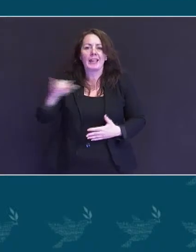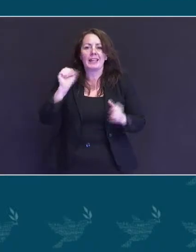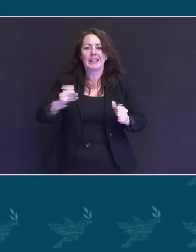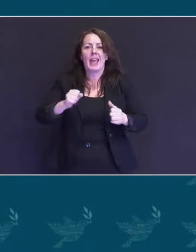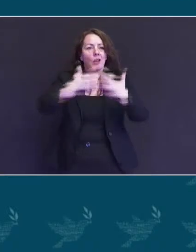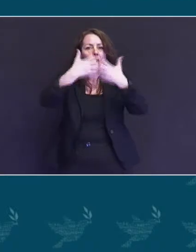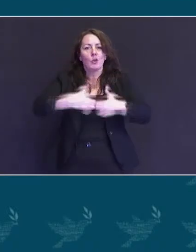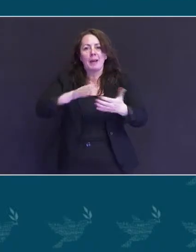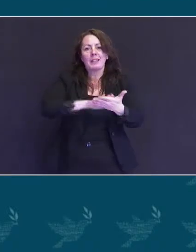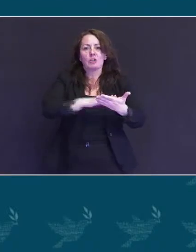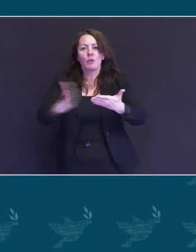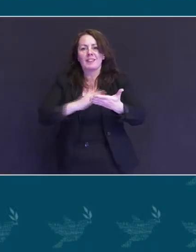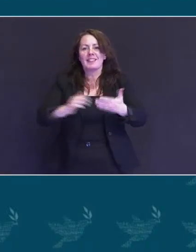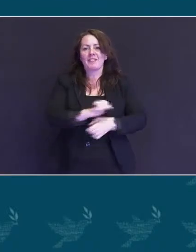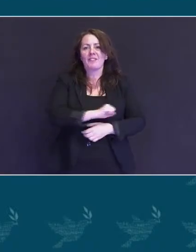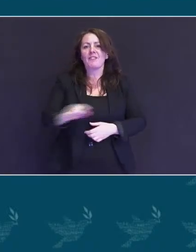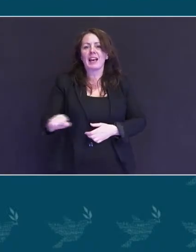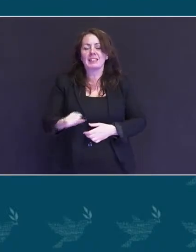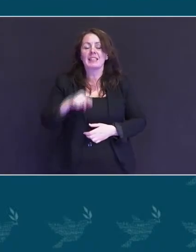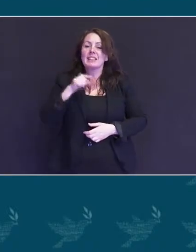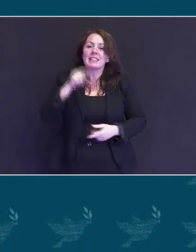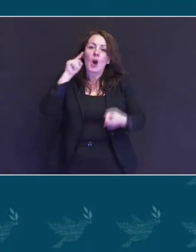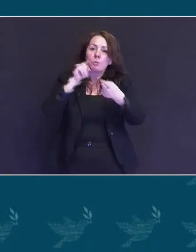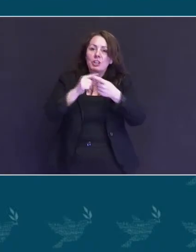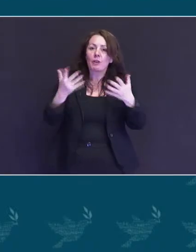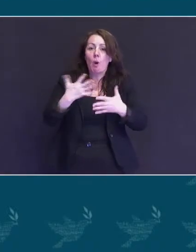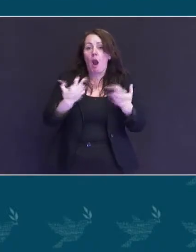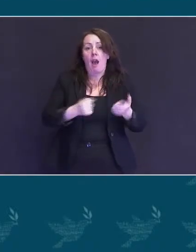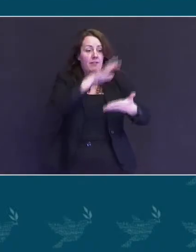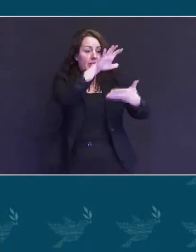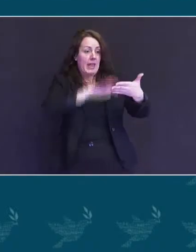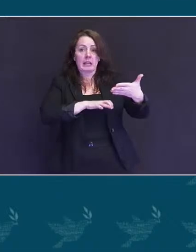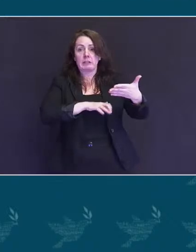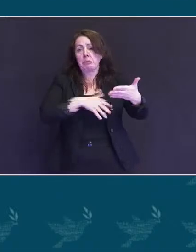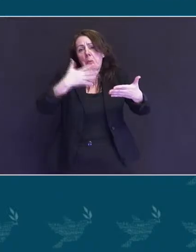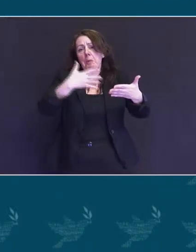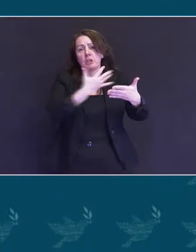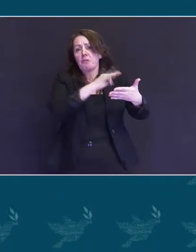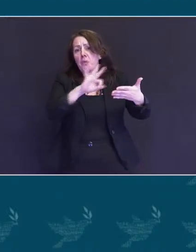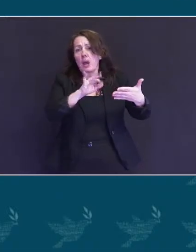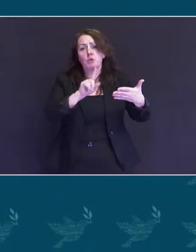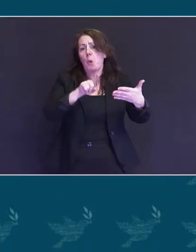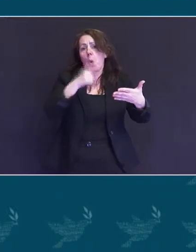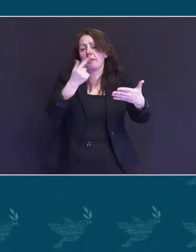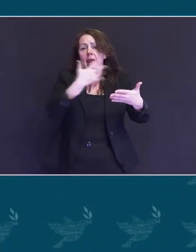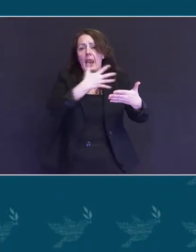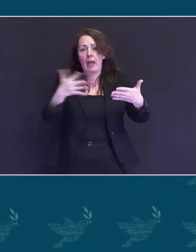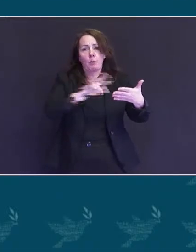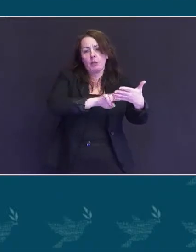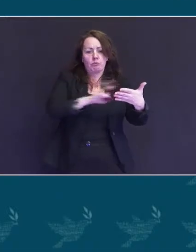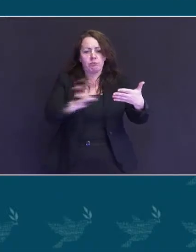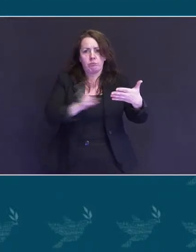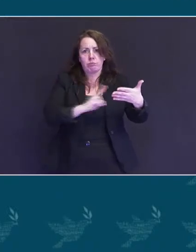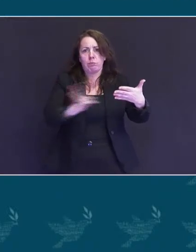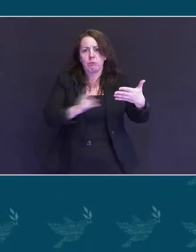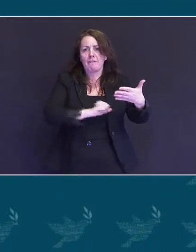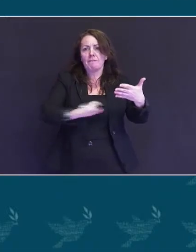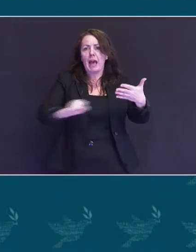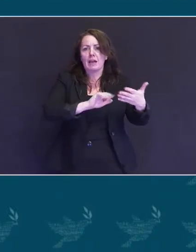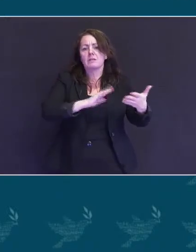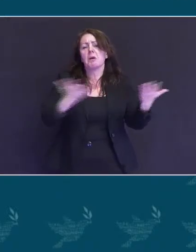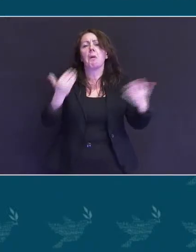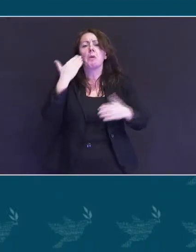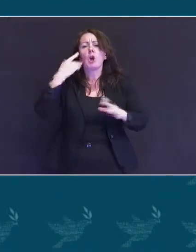best-known apps for artificial intelligence, taking a text in one language